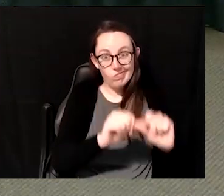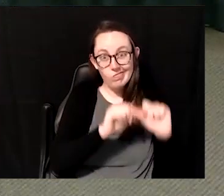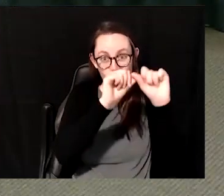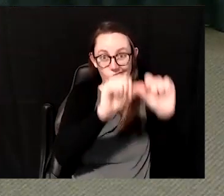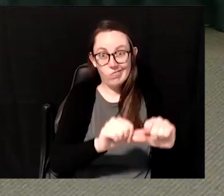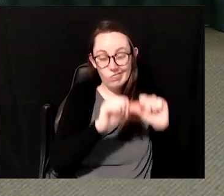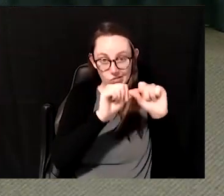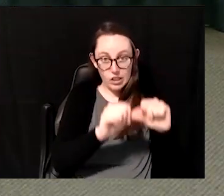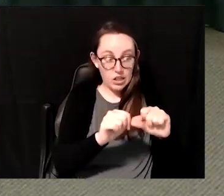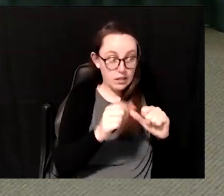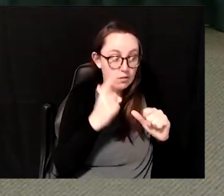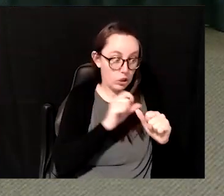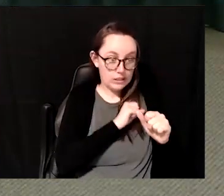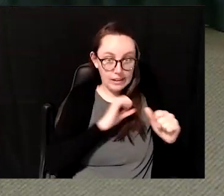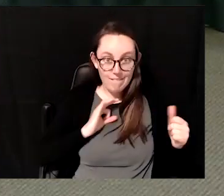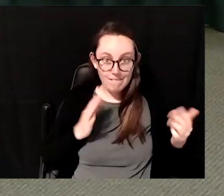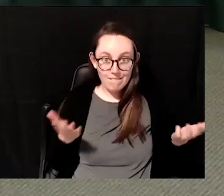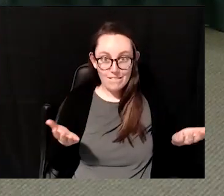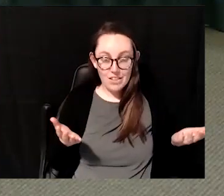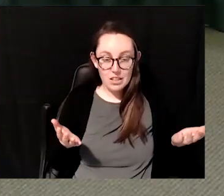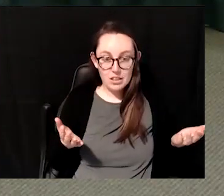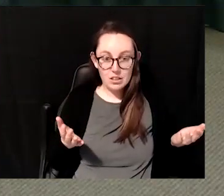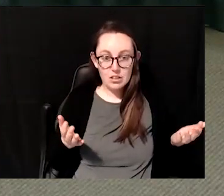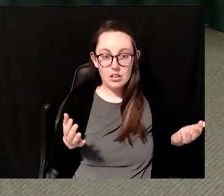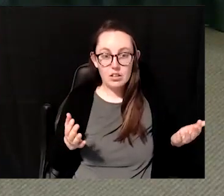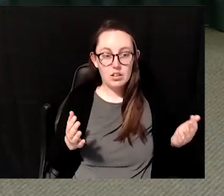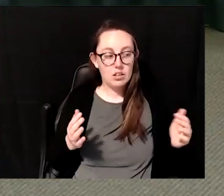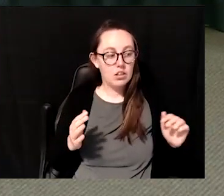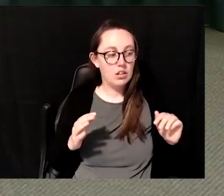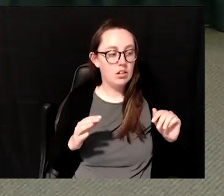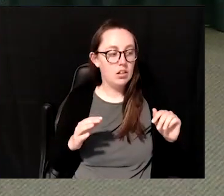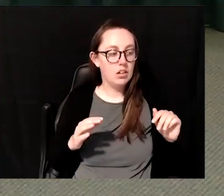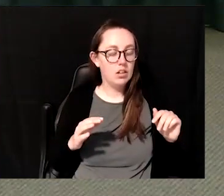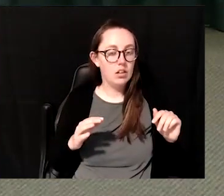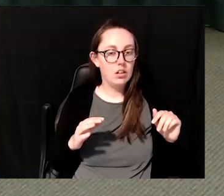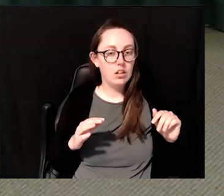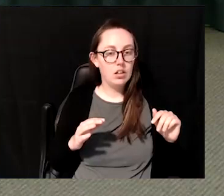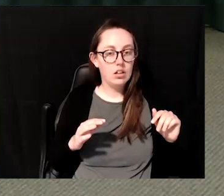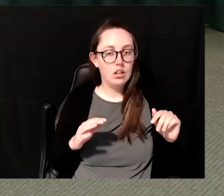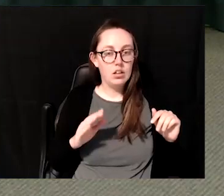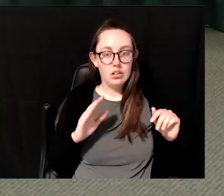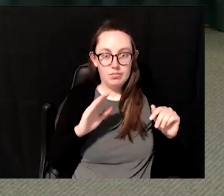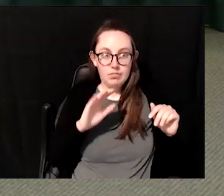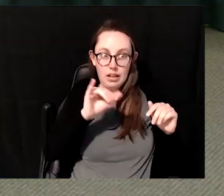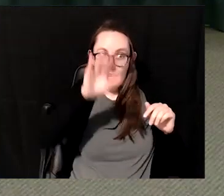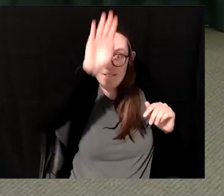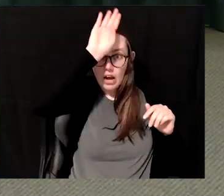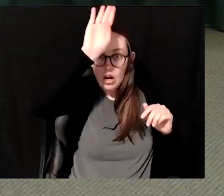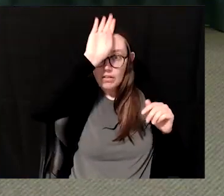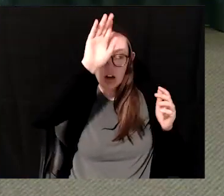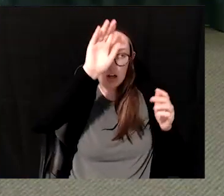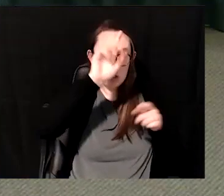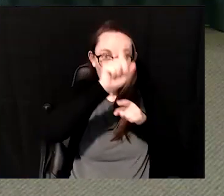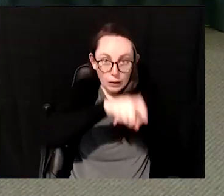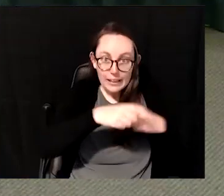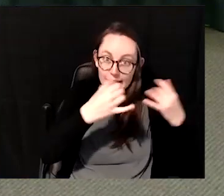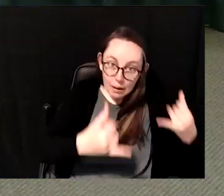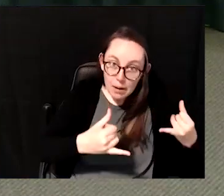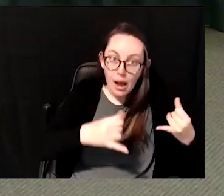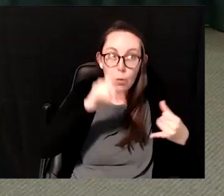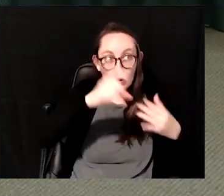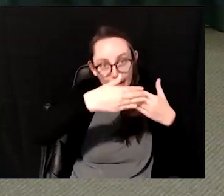looks like um everything is said that that those clarifiers are needed and will be needed in the future